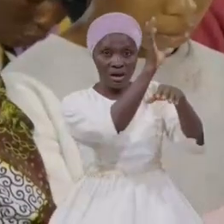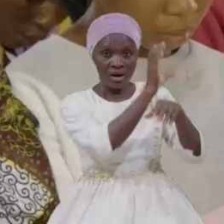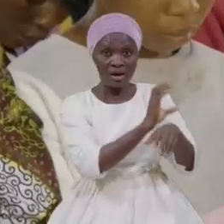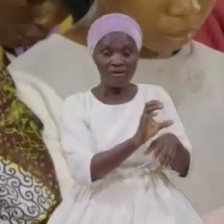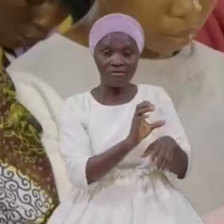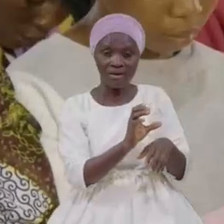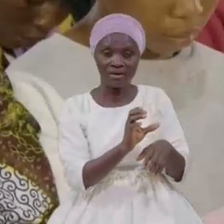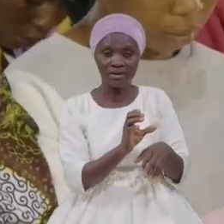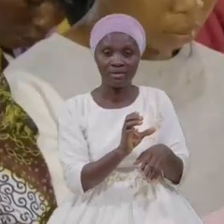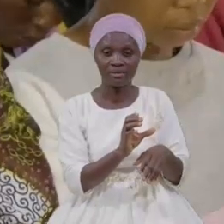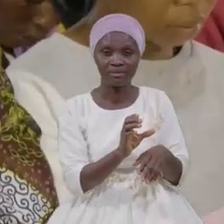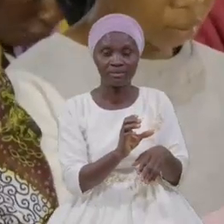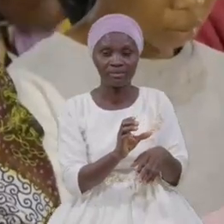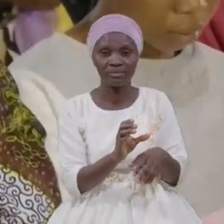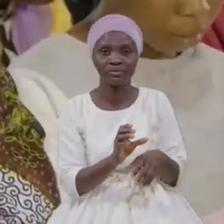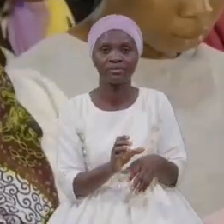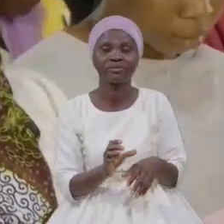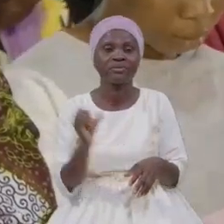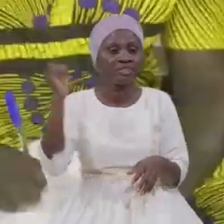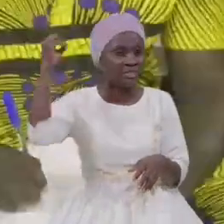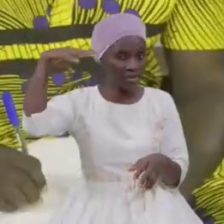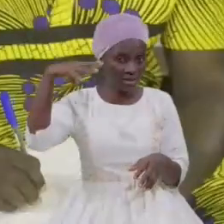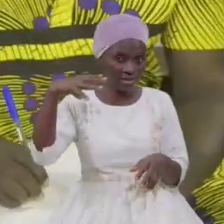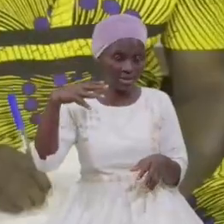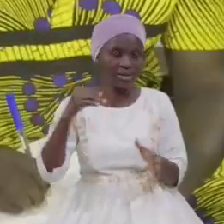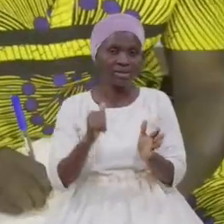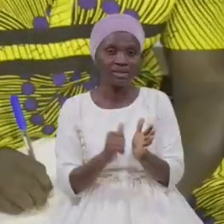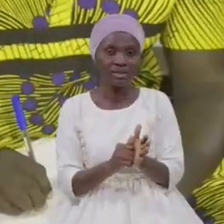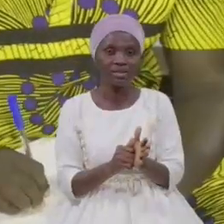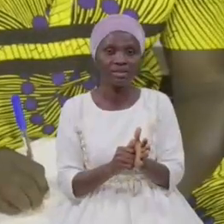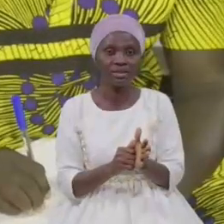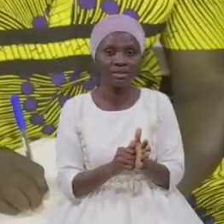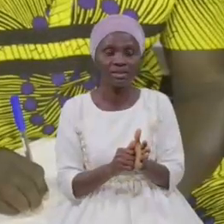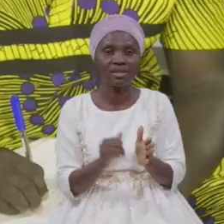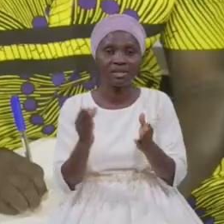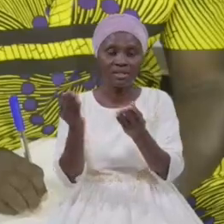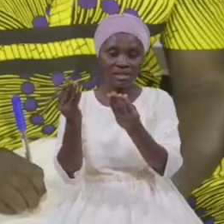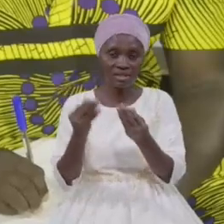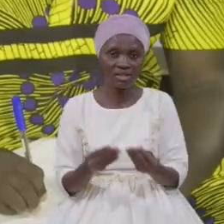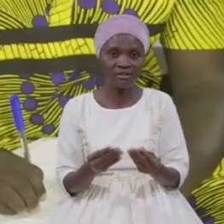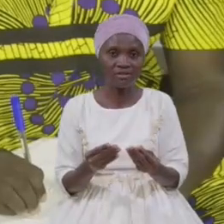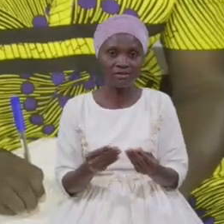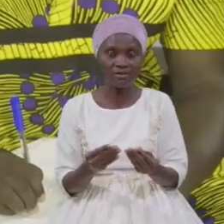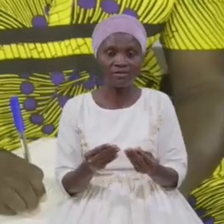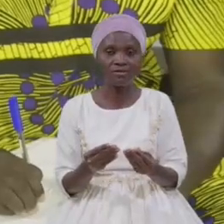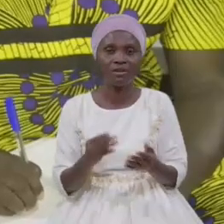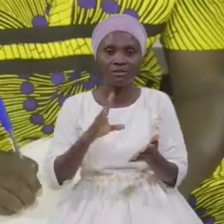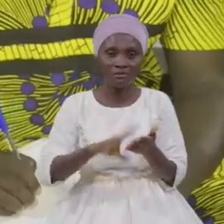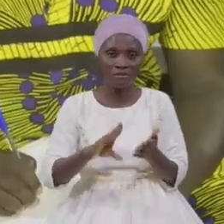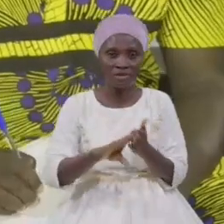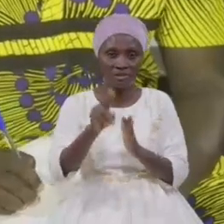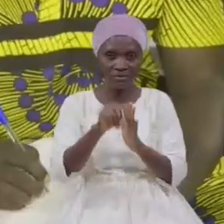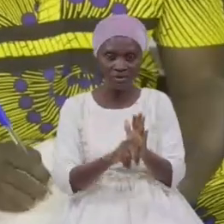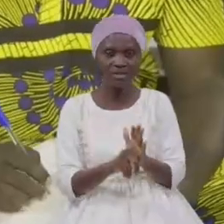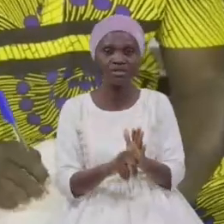fathomless grace that grants penitents forgiveness. Penitents